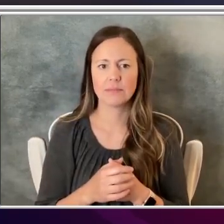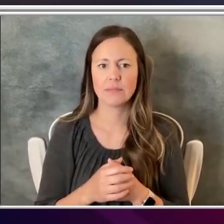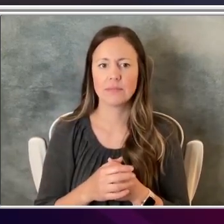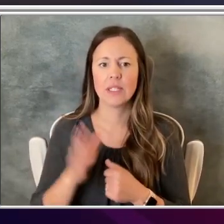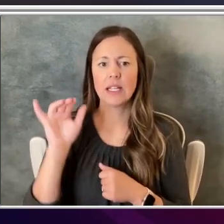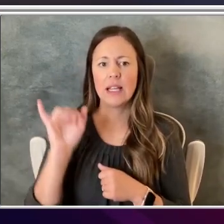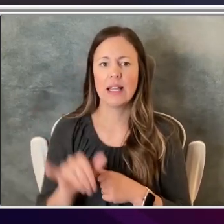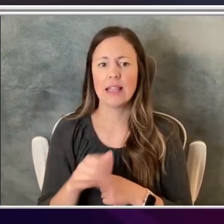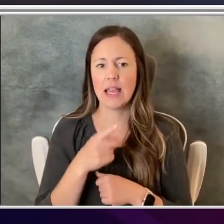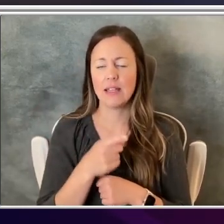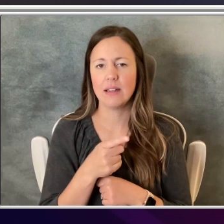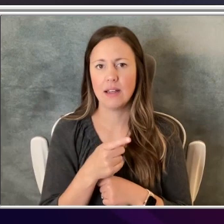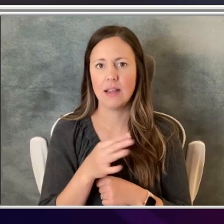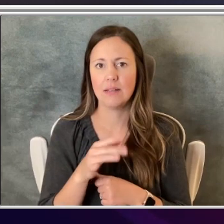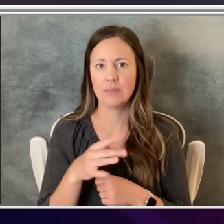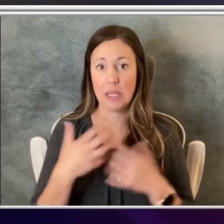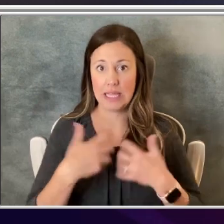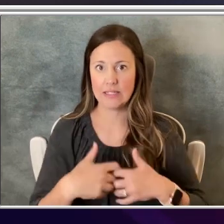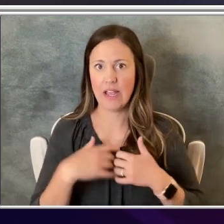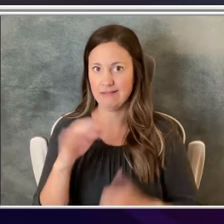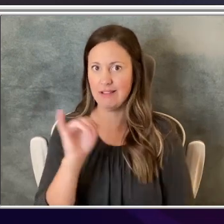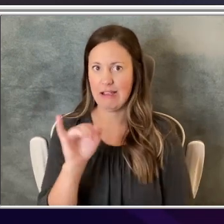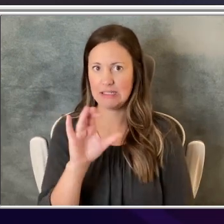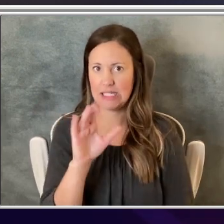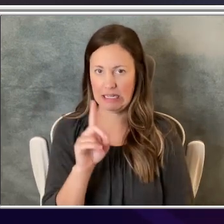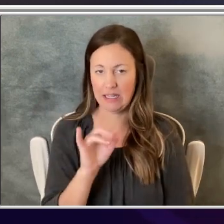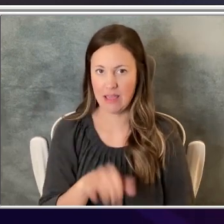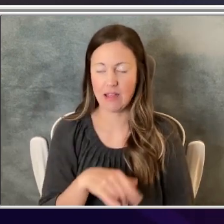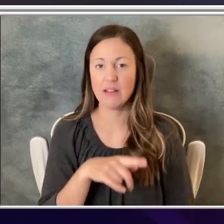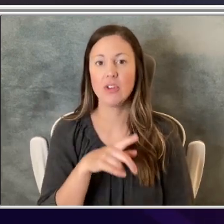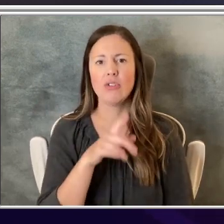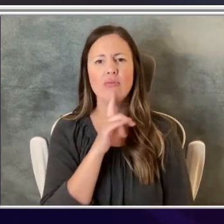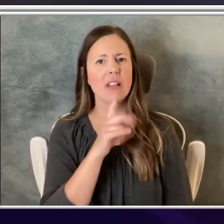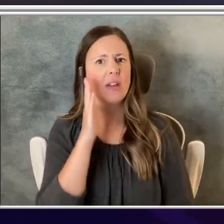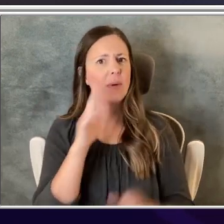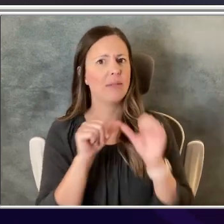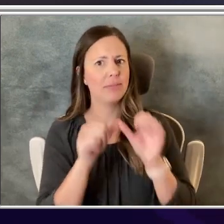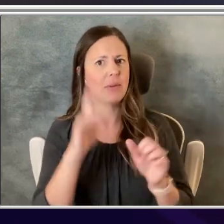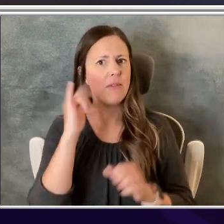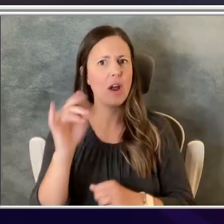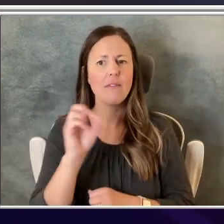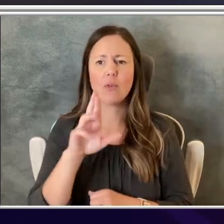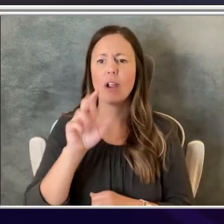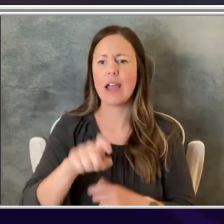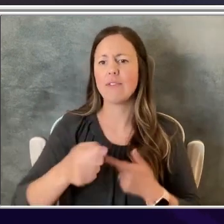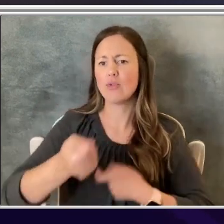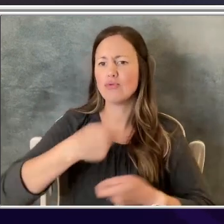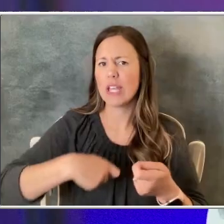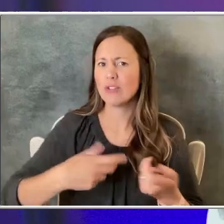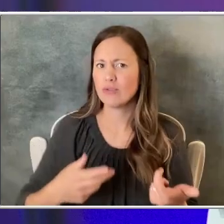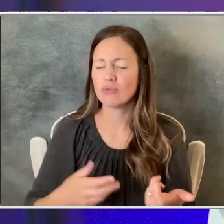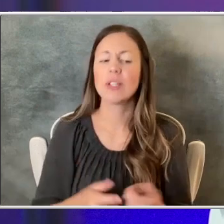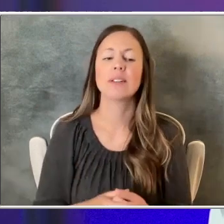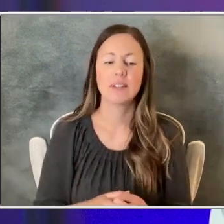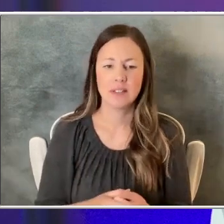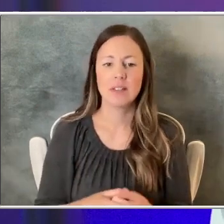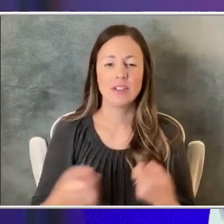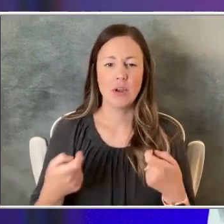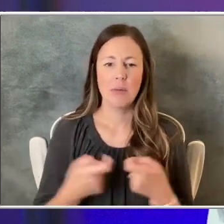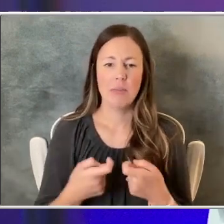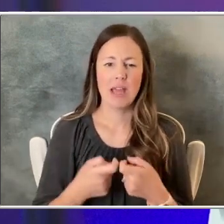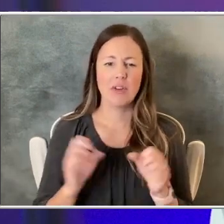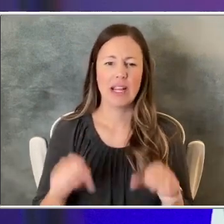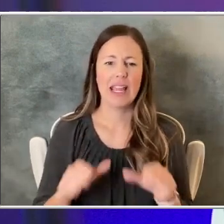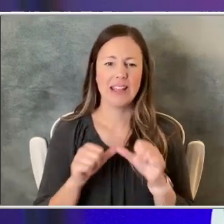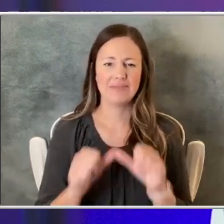subcutaneous device implanted in her, does that last forever, or does she have to have it changed out? So the battery on it can last